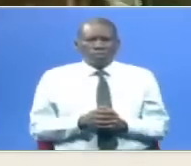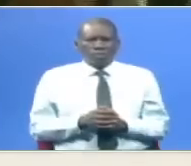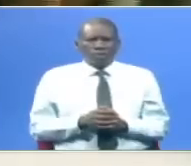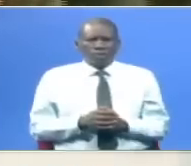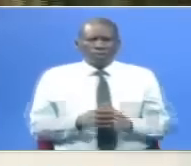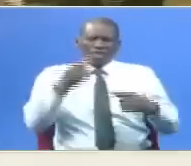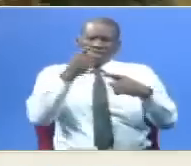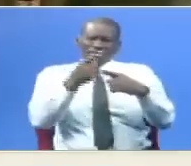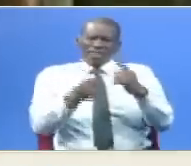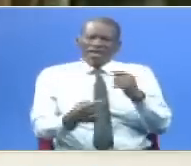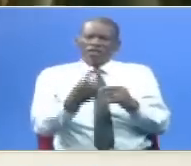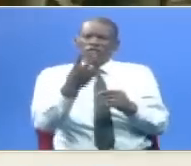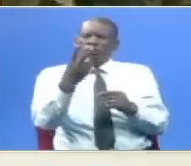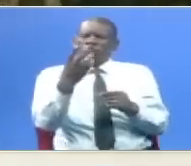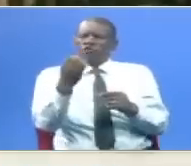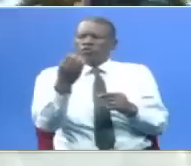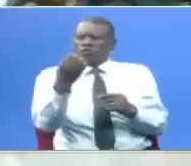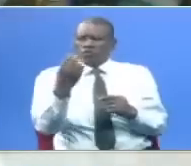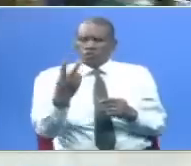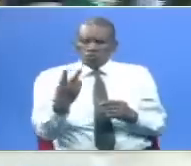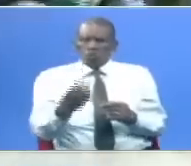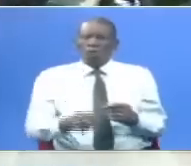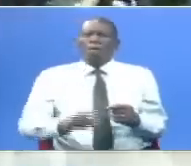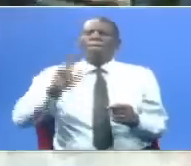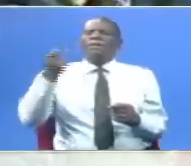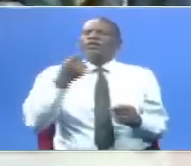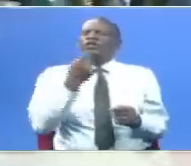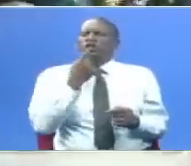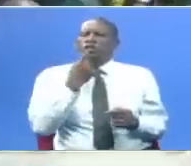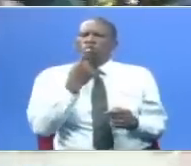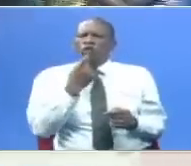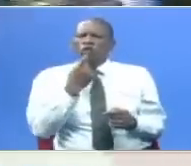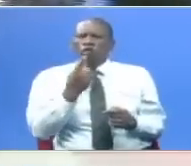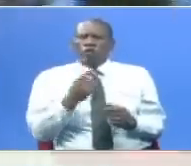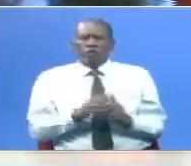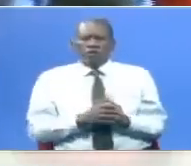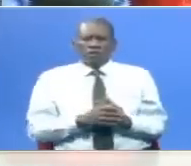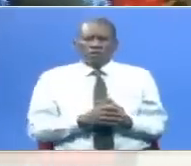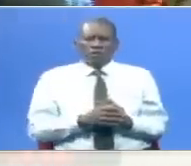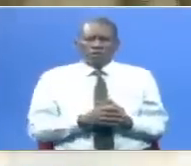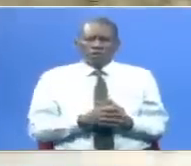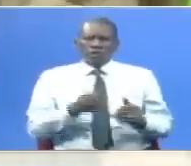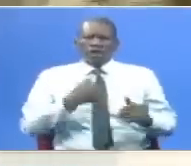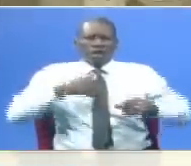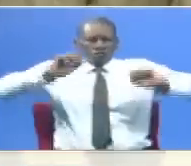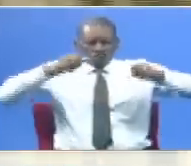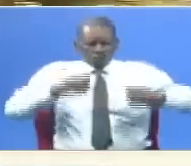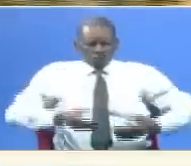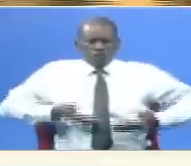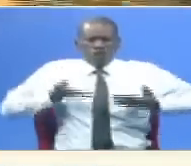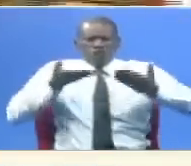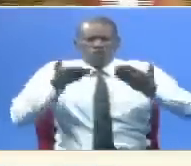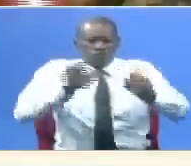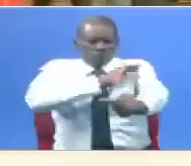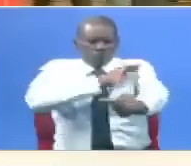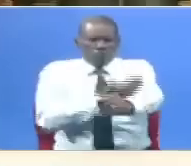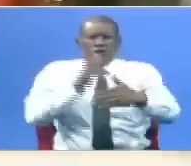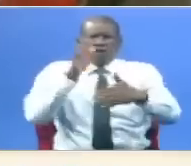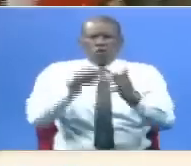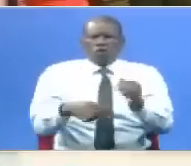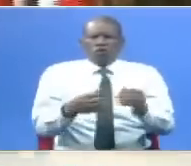The year is 2002. President Daniel Toroitich Arap Moi has agreed to hand over power in what